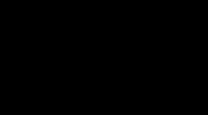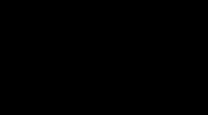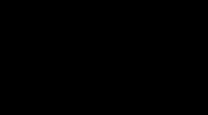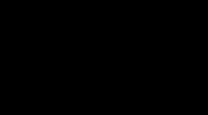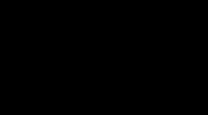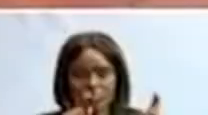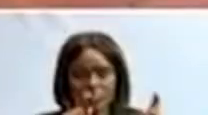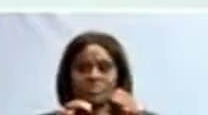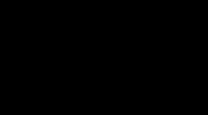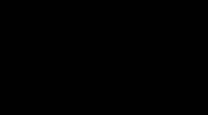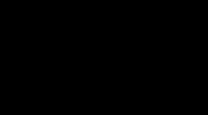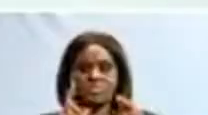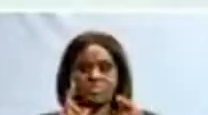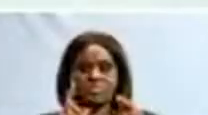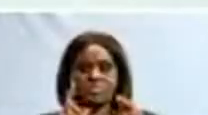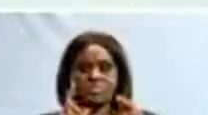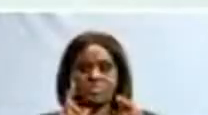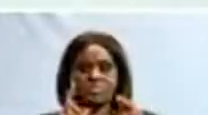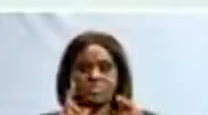committee to the addendum.